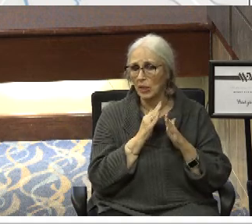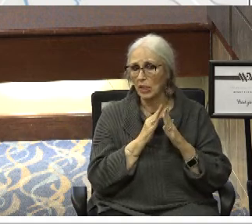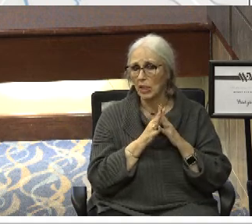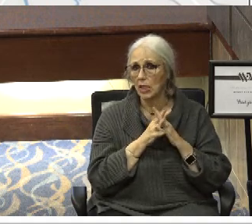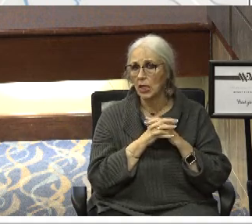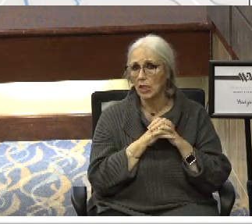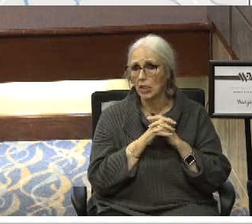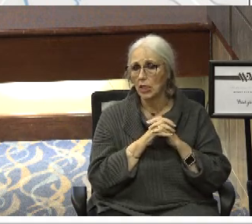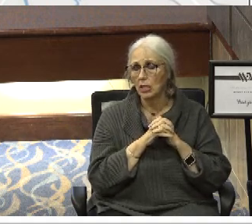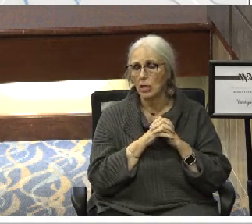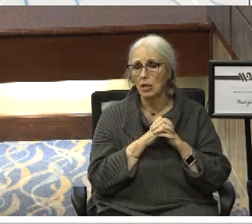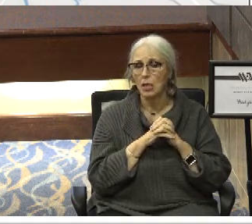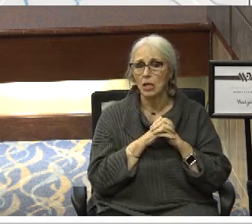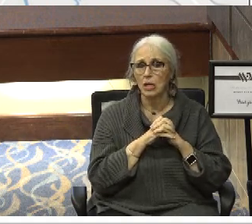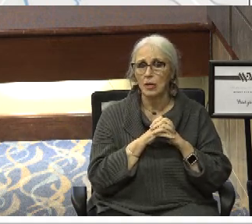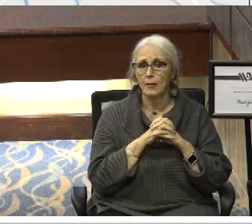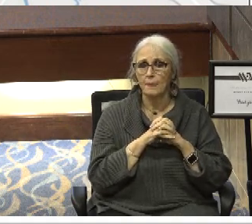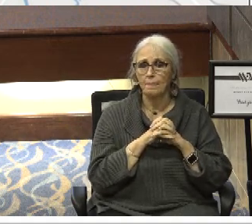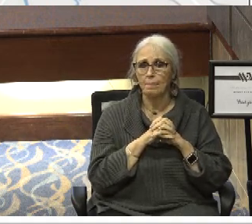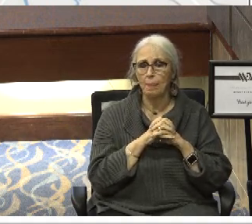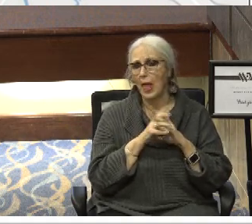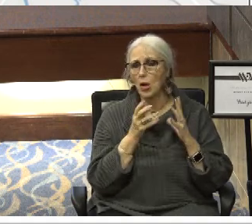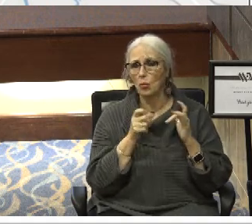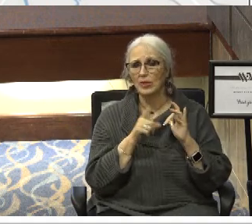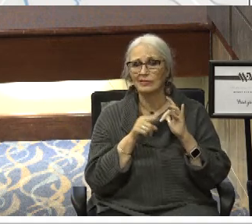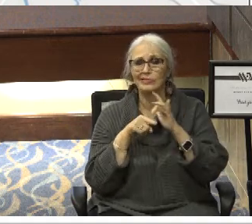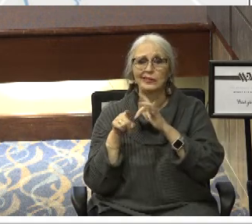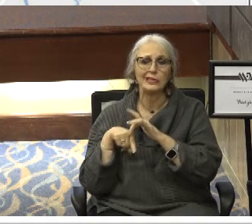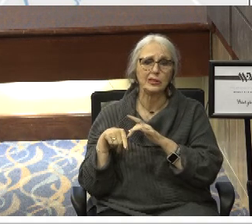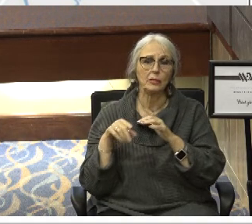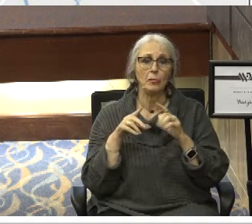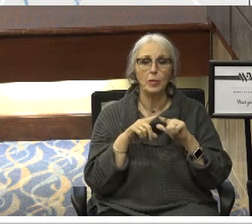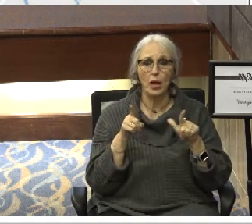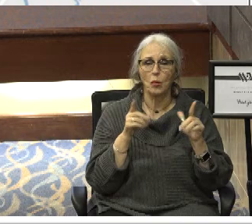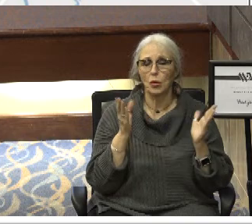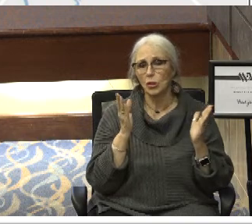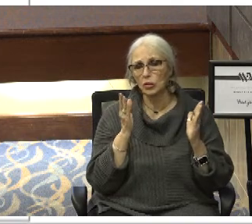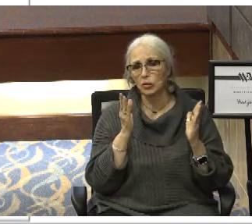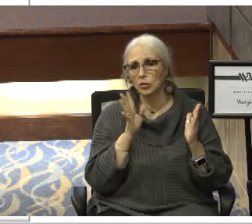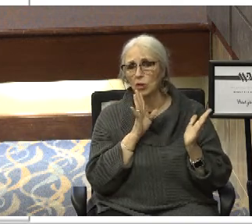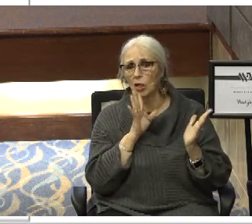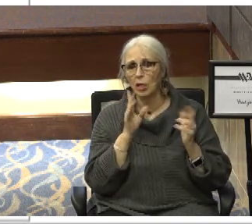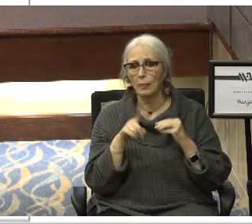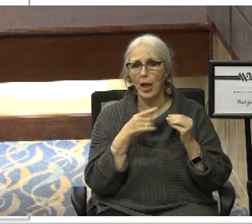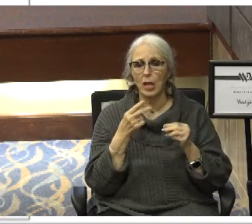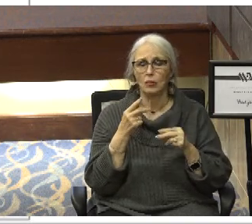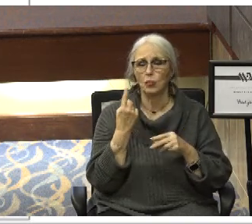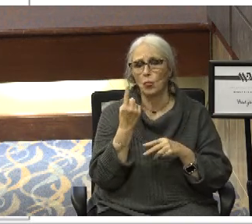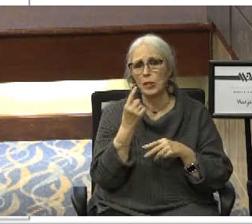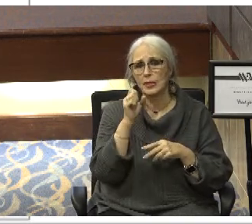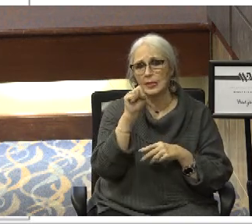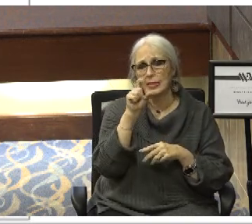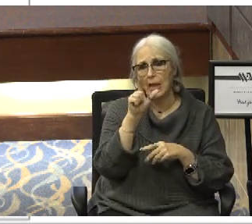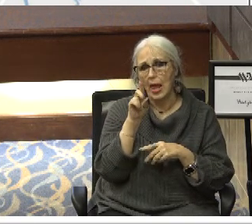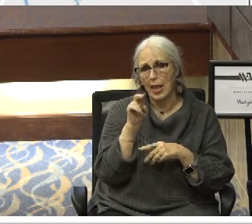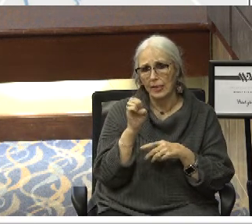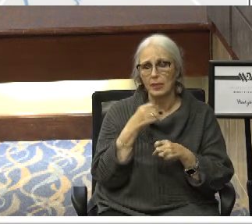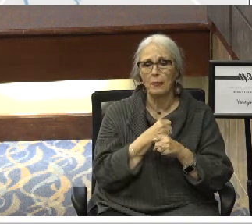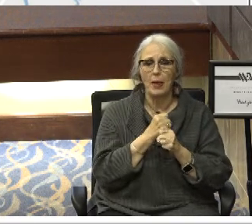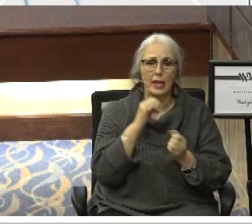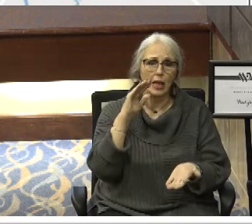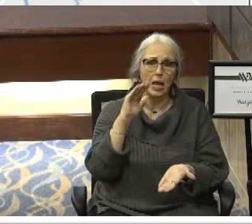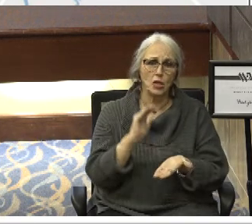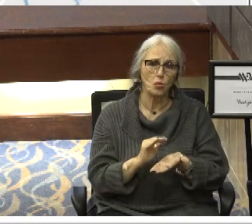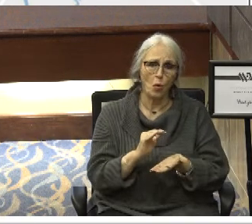And so then I'm going to not skip over these, but talk through them in one slide to shorten this presentation a little bit. But